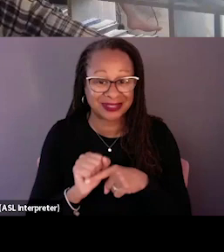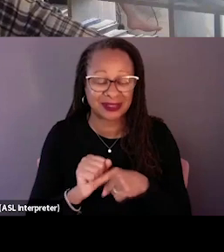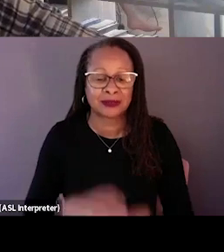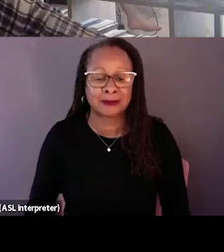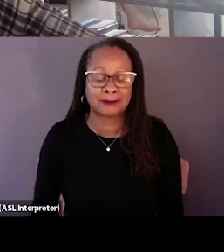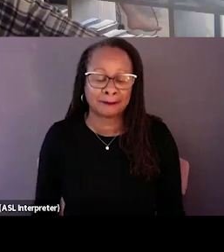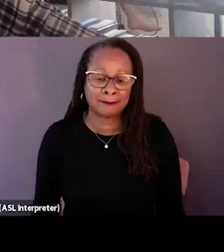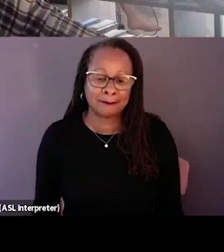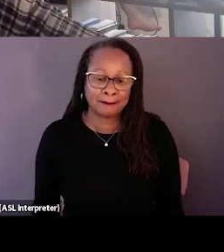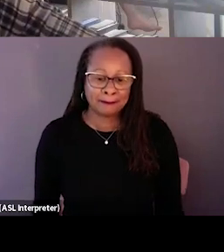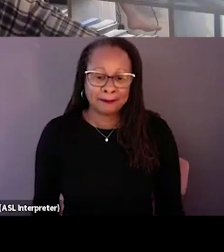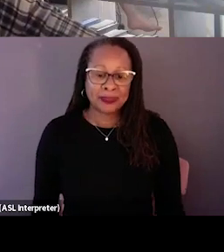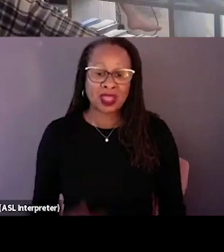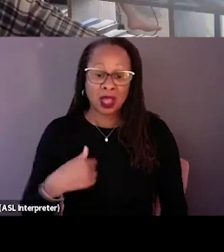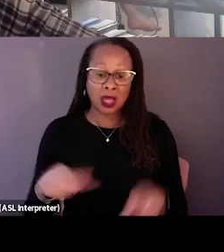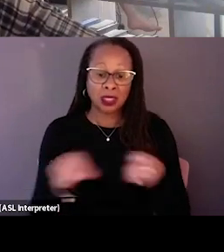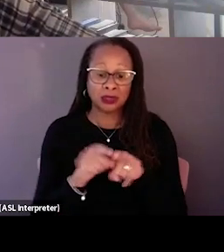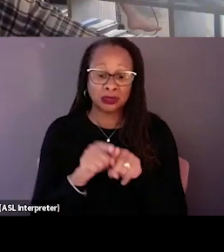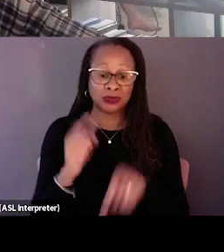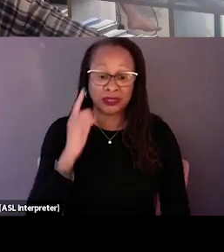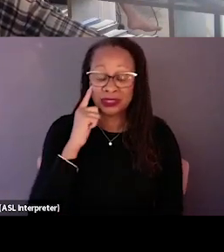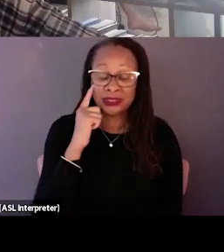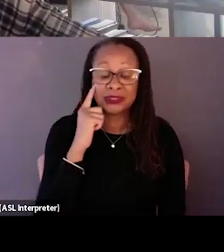But I also think we